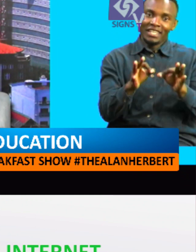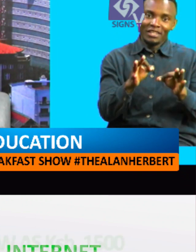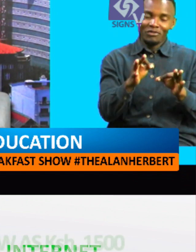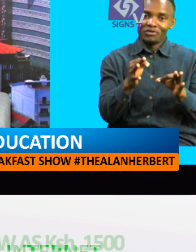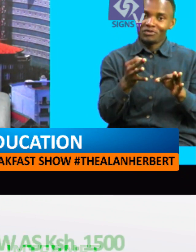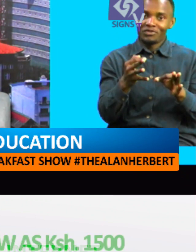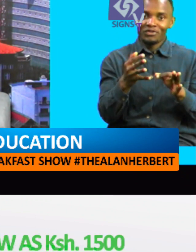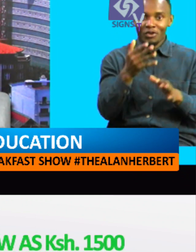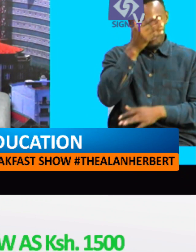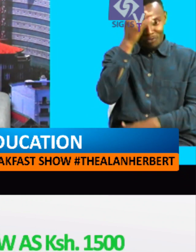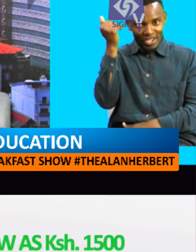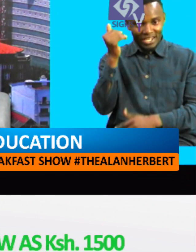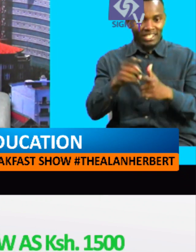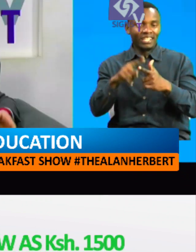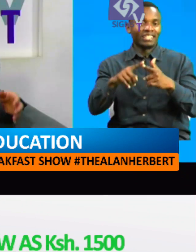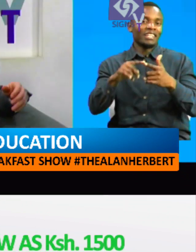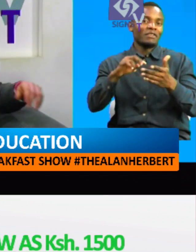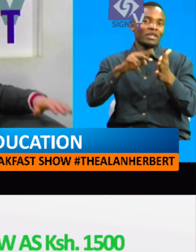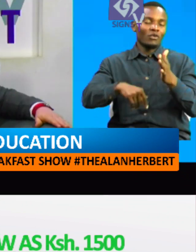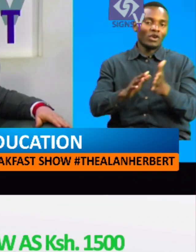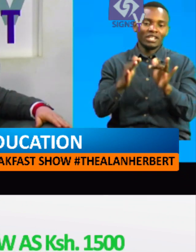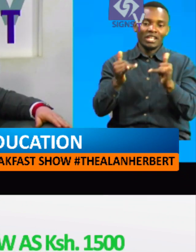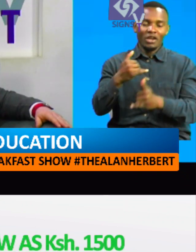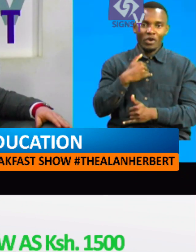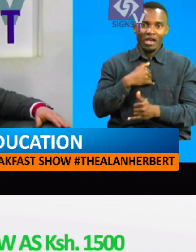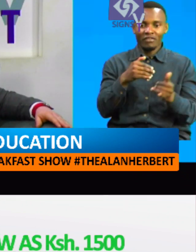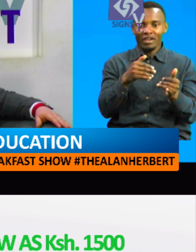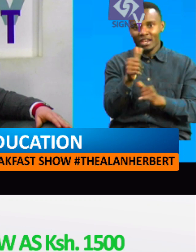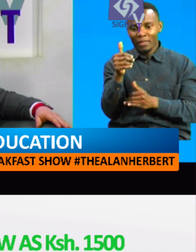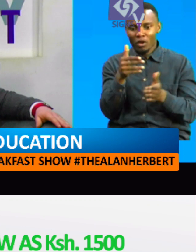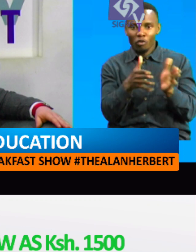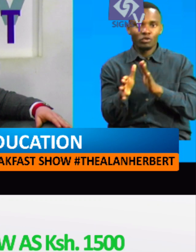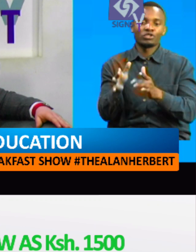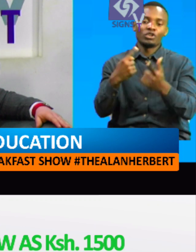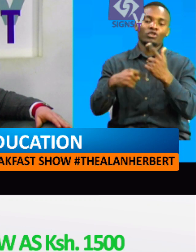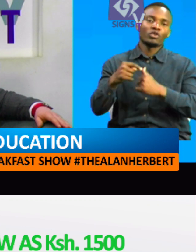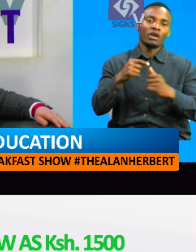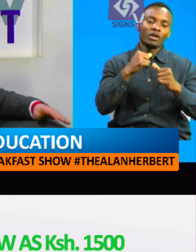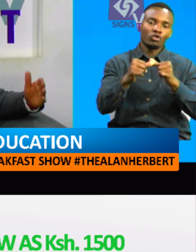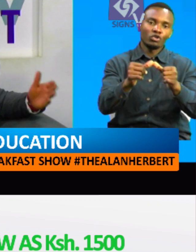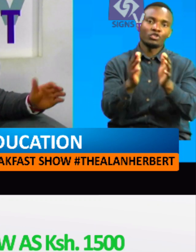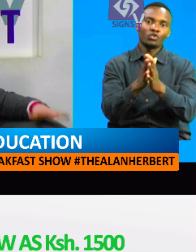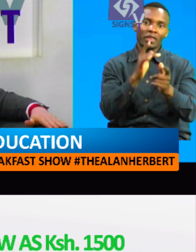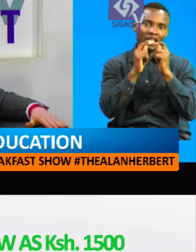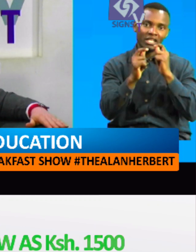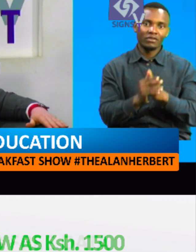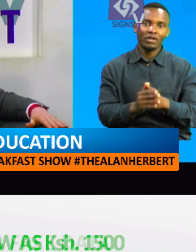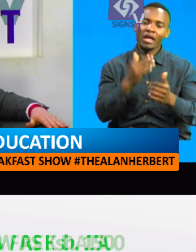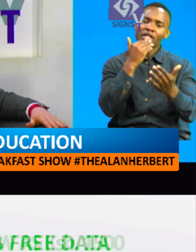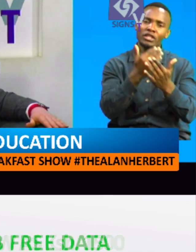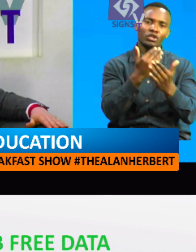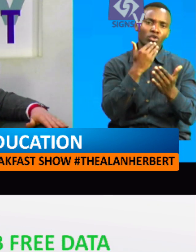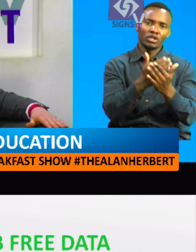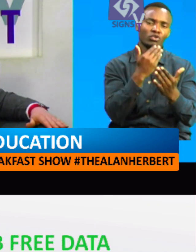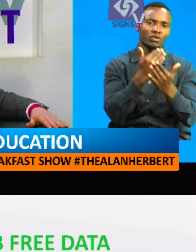If it escapes, then we could create, that would give us an avenue to create another opportunity to still have the conversation. All right. Thank you very